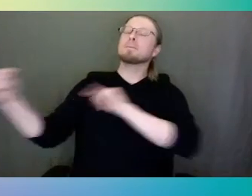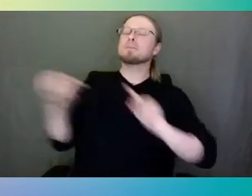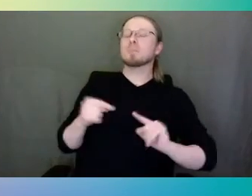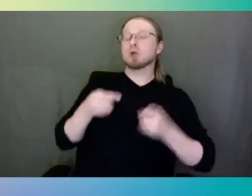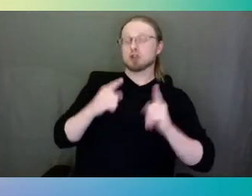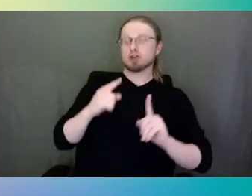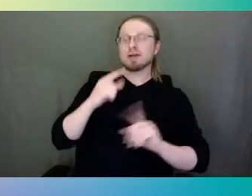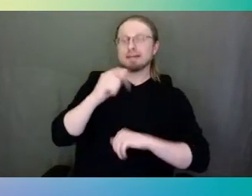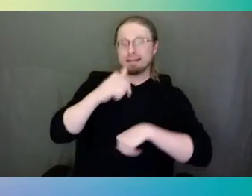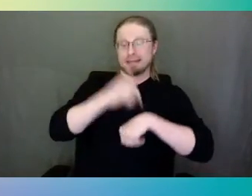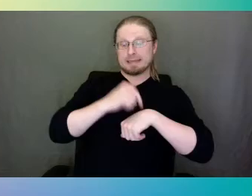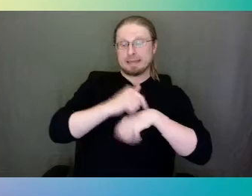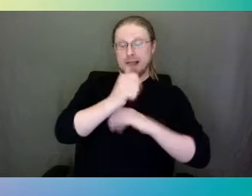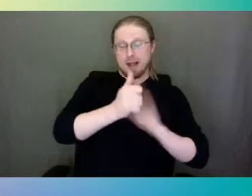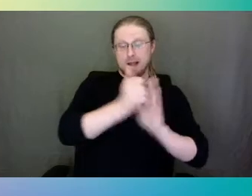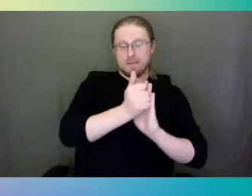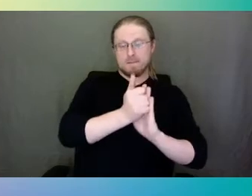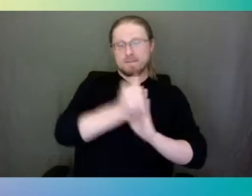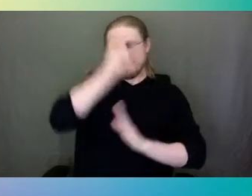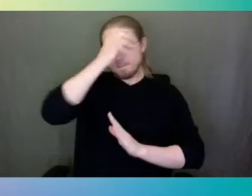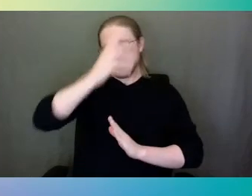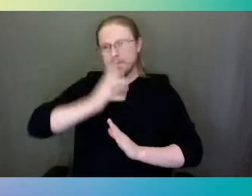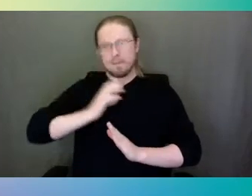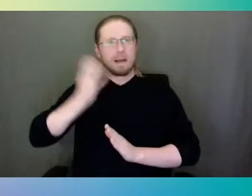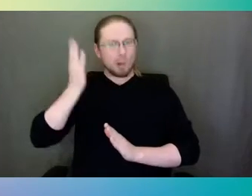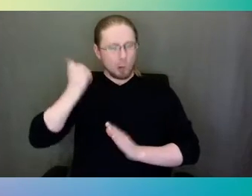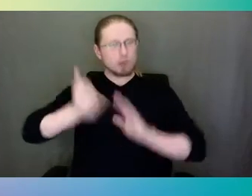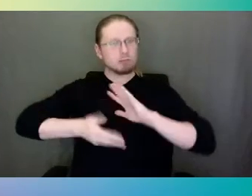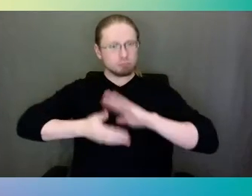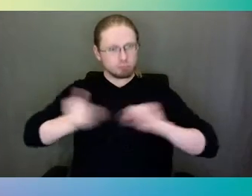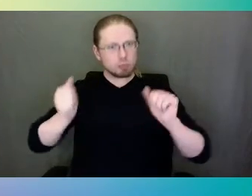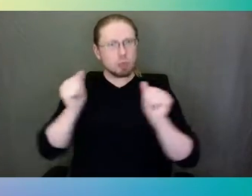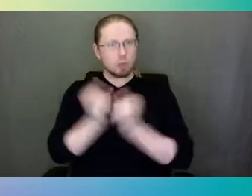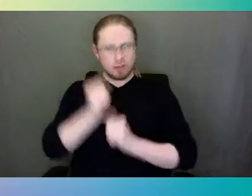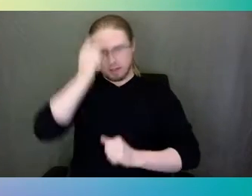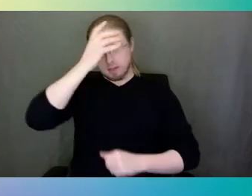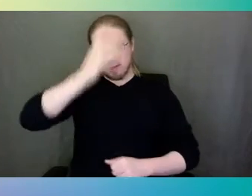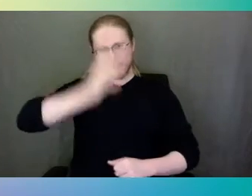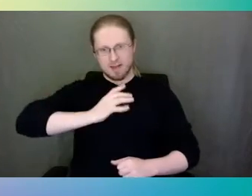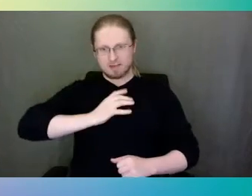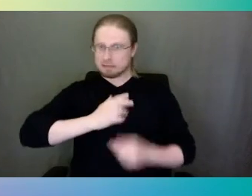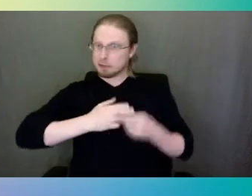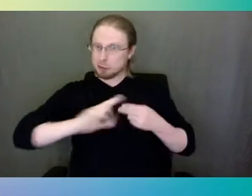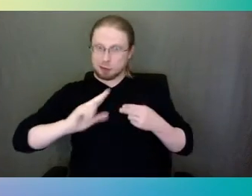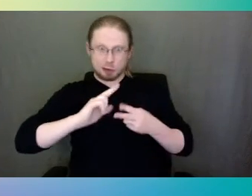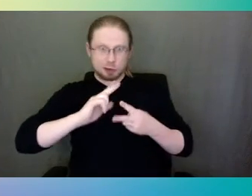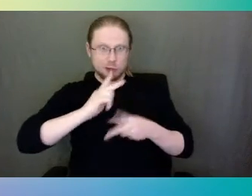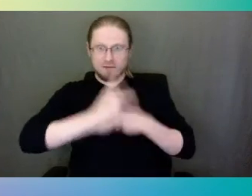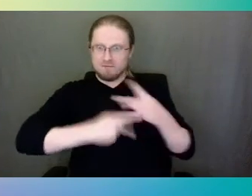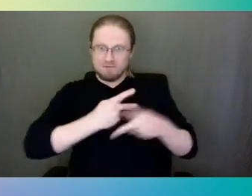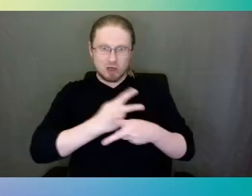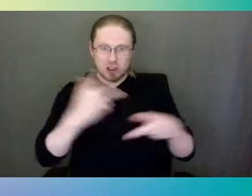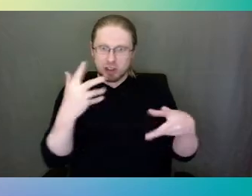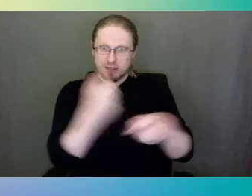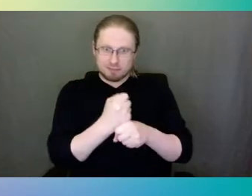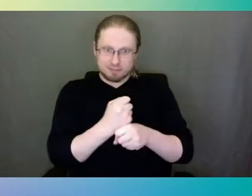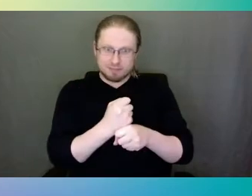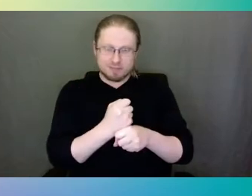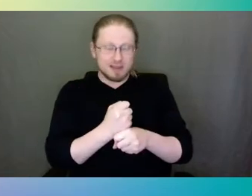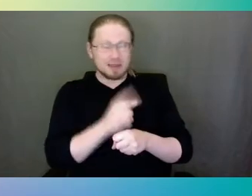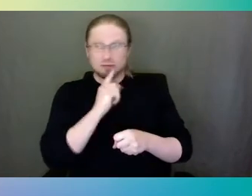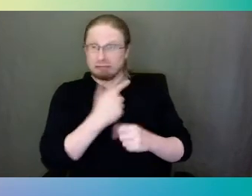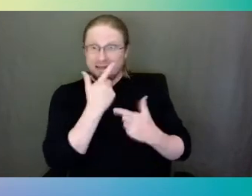men. And this is the short version of this story. And it's the story you've never heard that is so interesting.